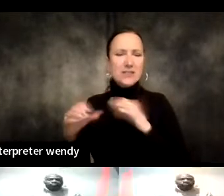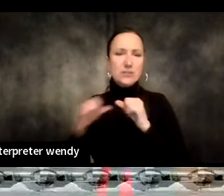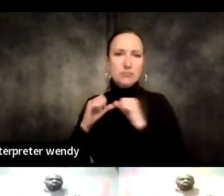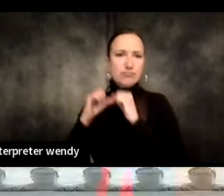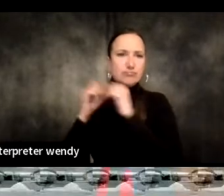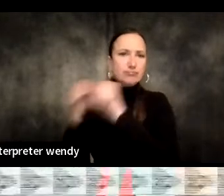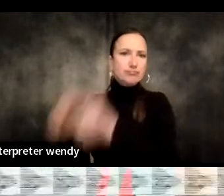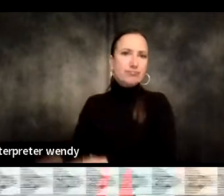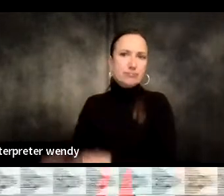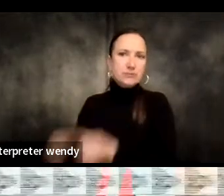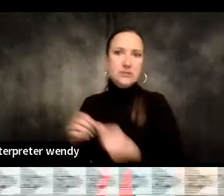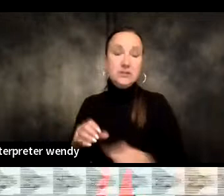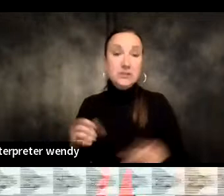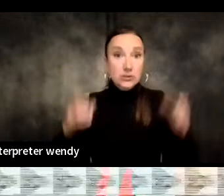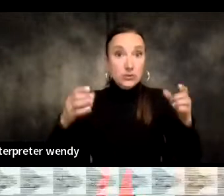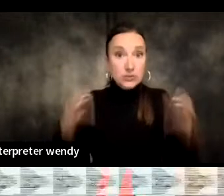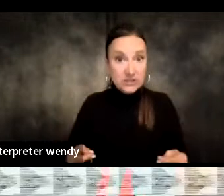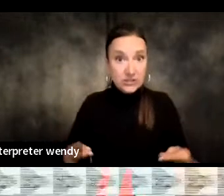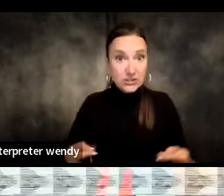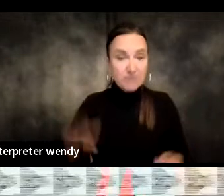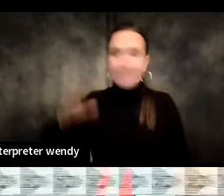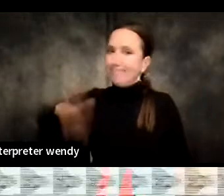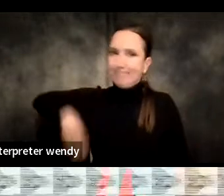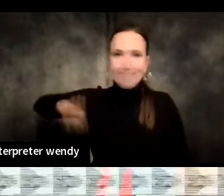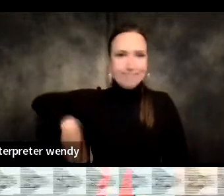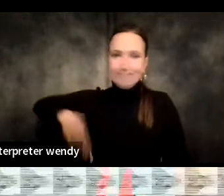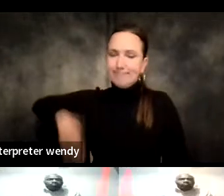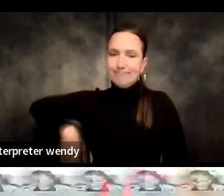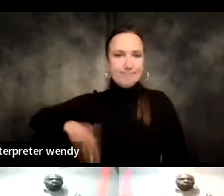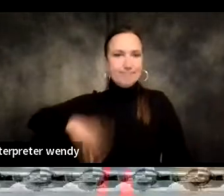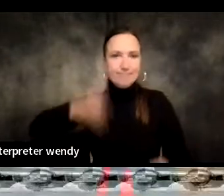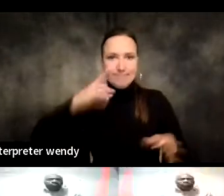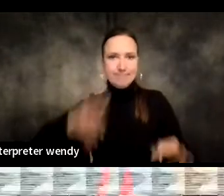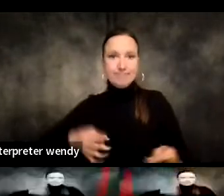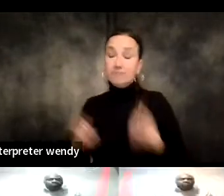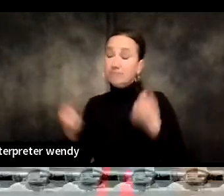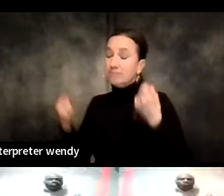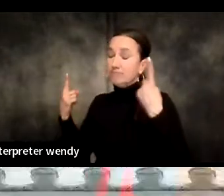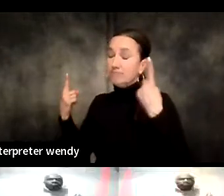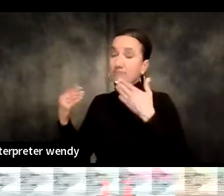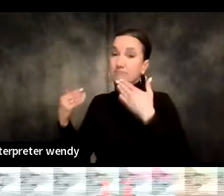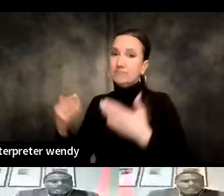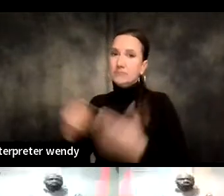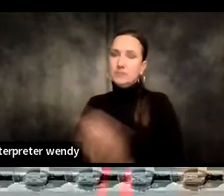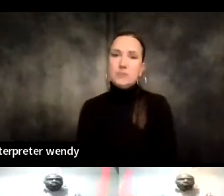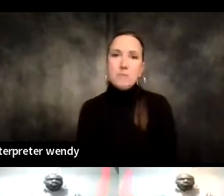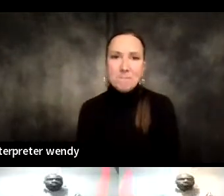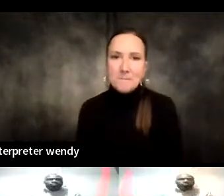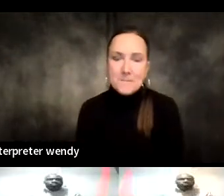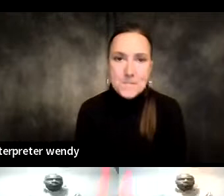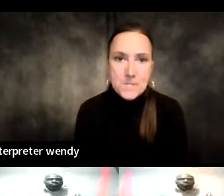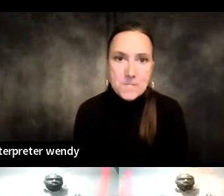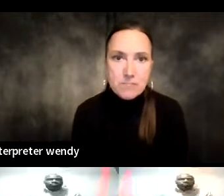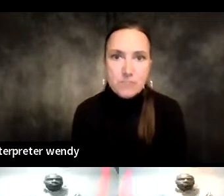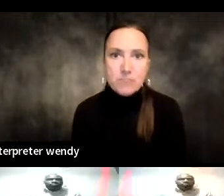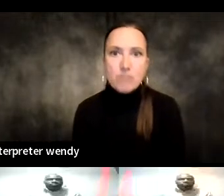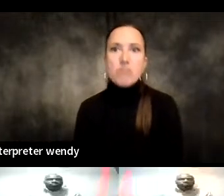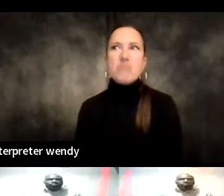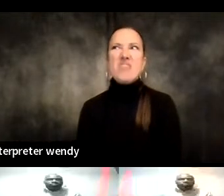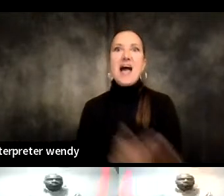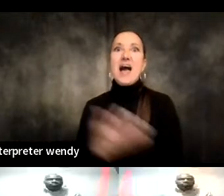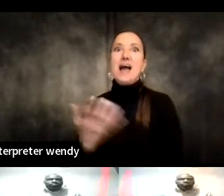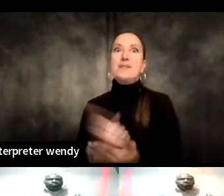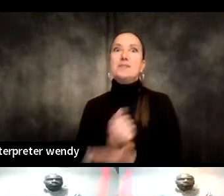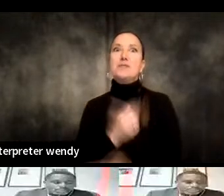I can say is that no decision either way has been made. Understood. Thank you. I was able to thank the mayor today at